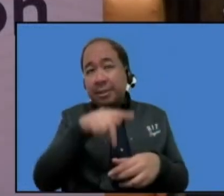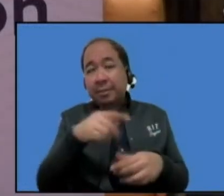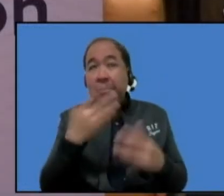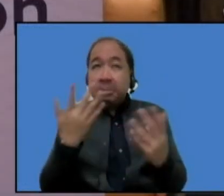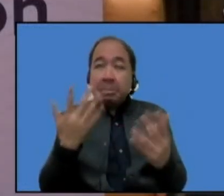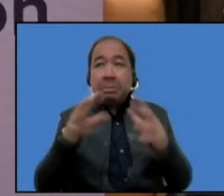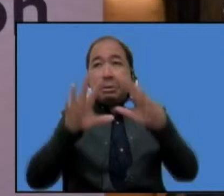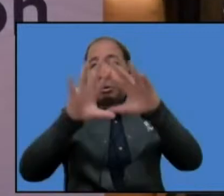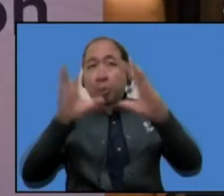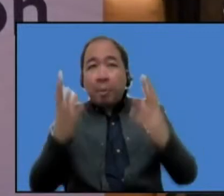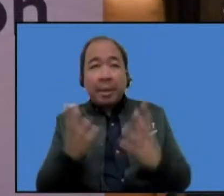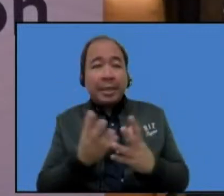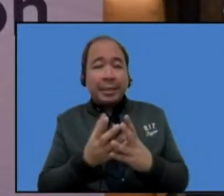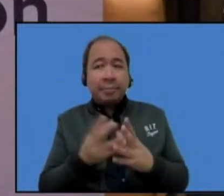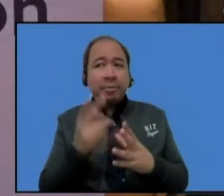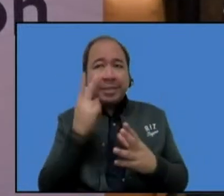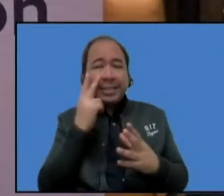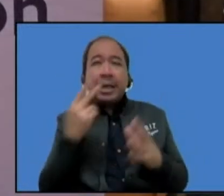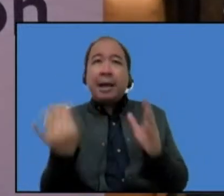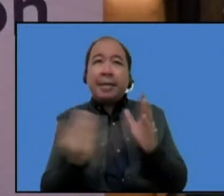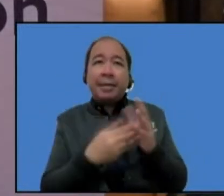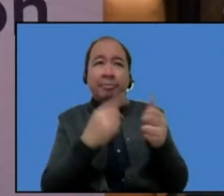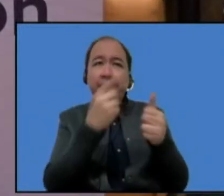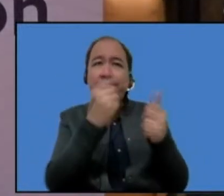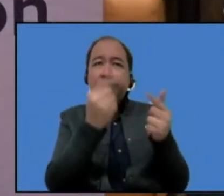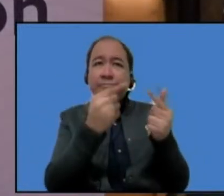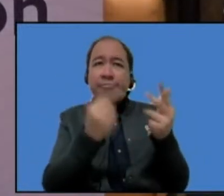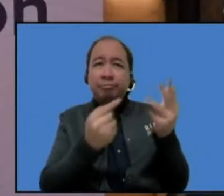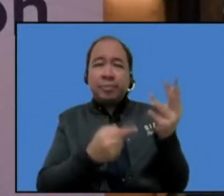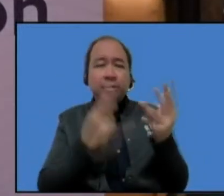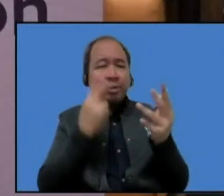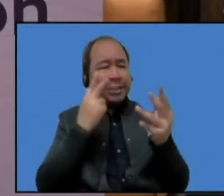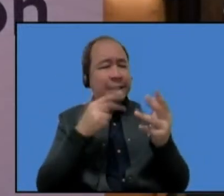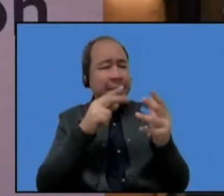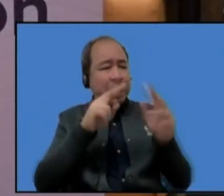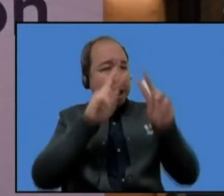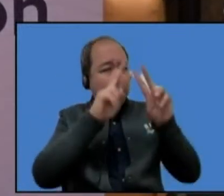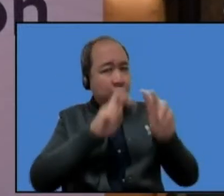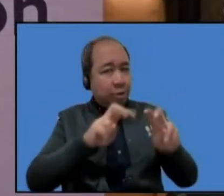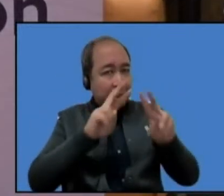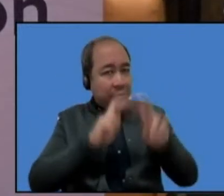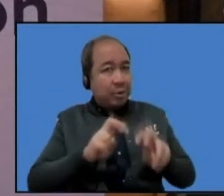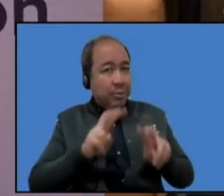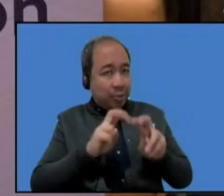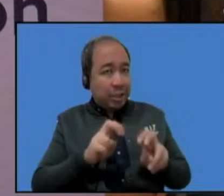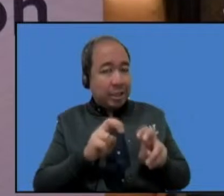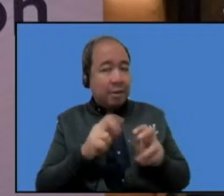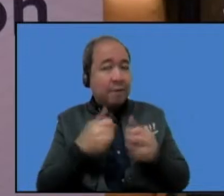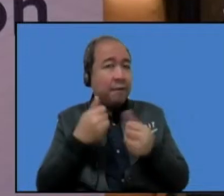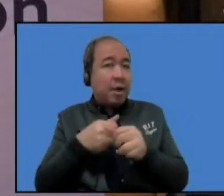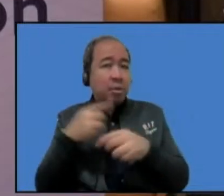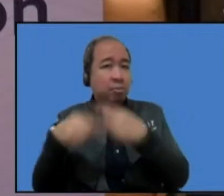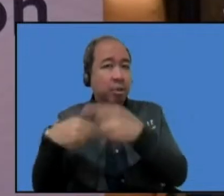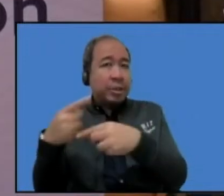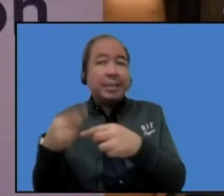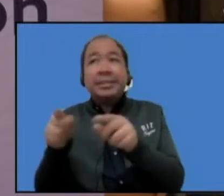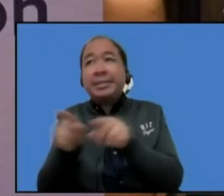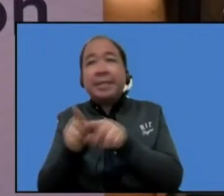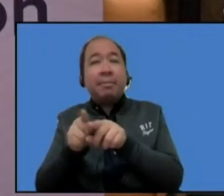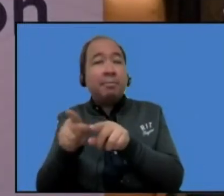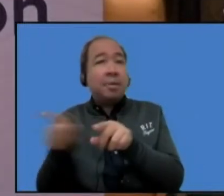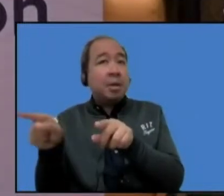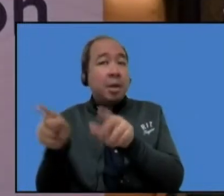go through those indicators again and follow the process used by the expert group on SDGs, where we looked at